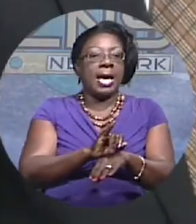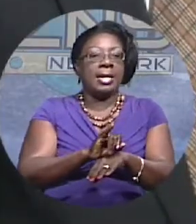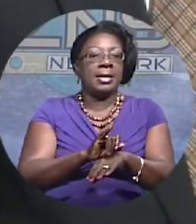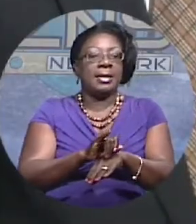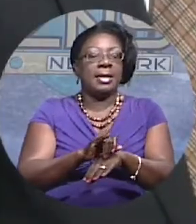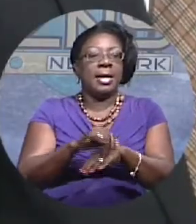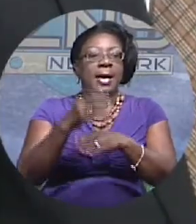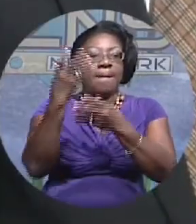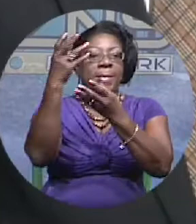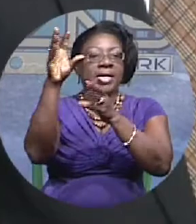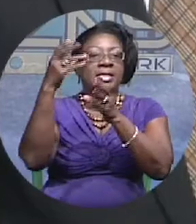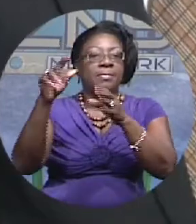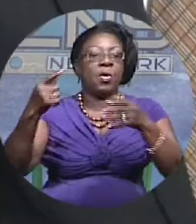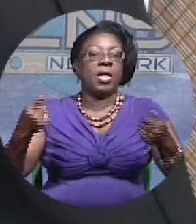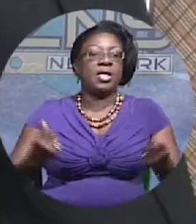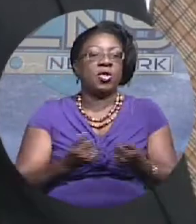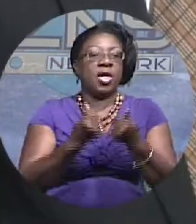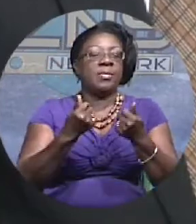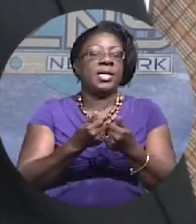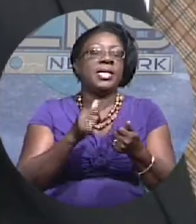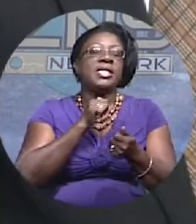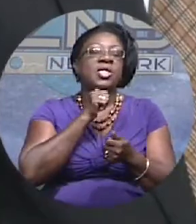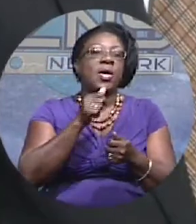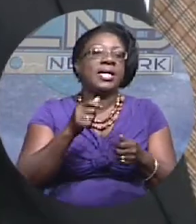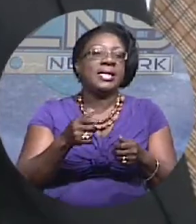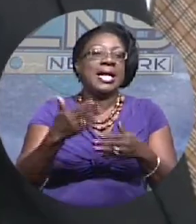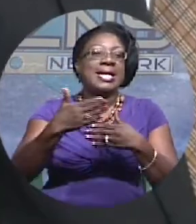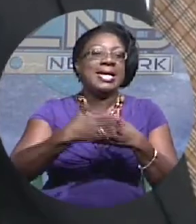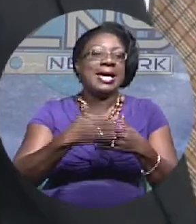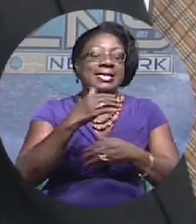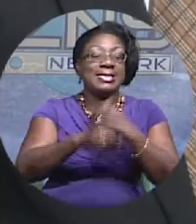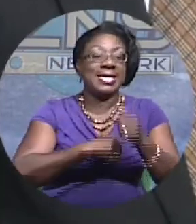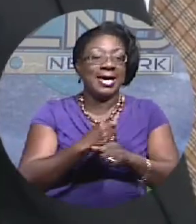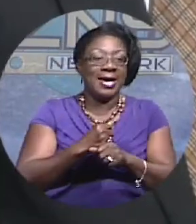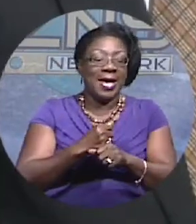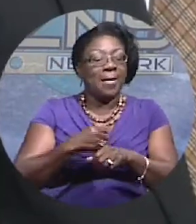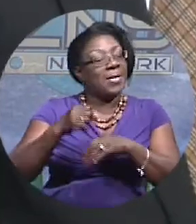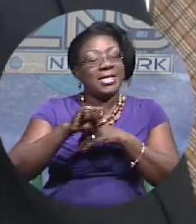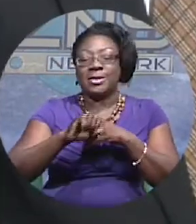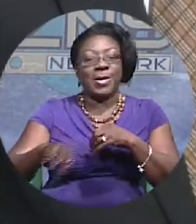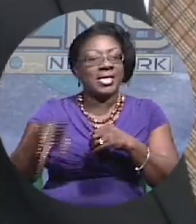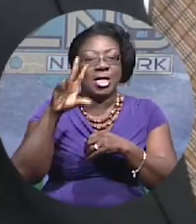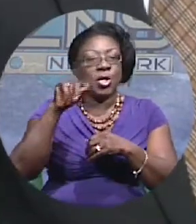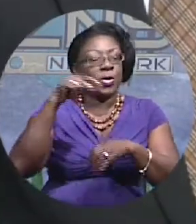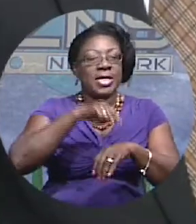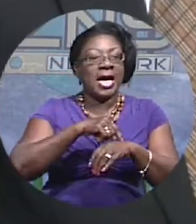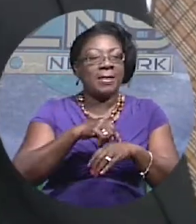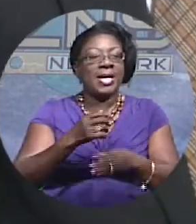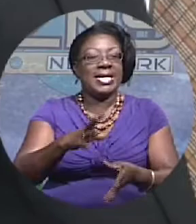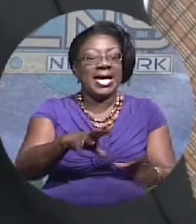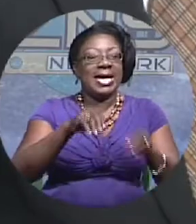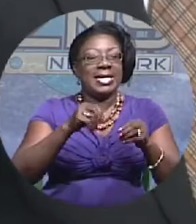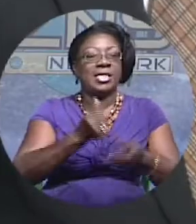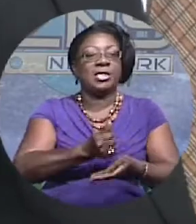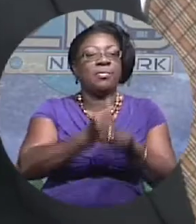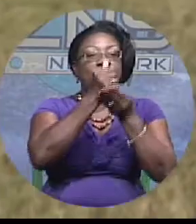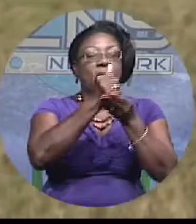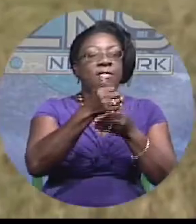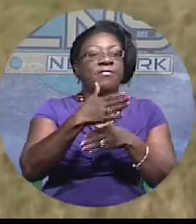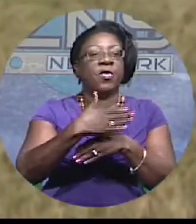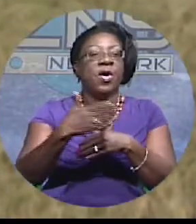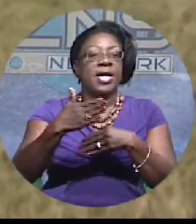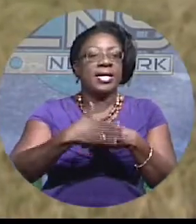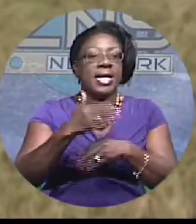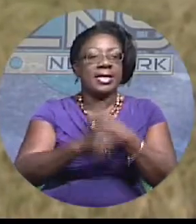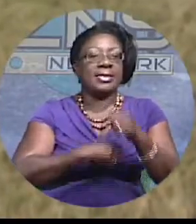February of next year. Jermaine Smith is the tournament director, and he's wasting no time in drumming up support for next year's tournament. All the